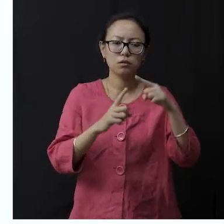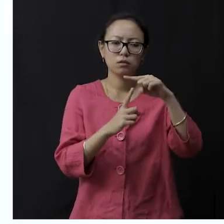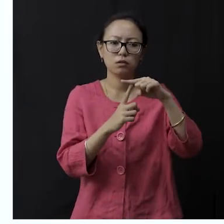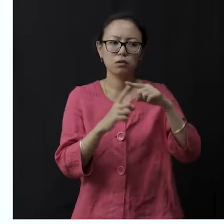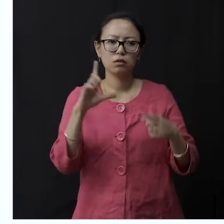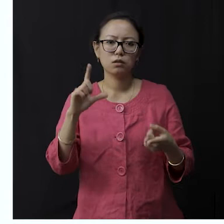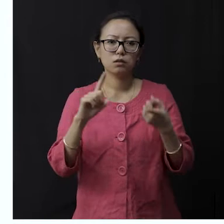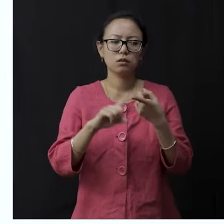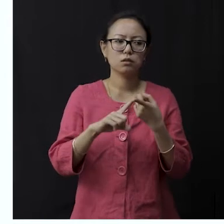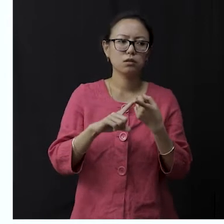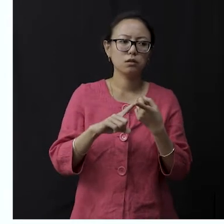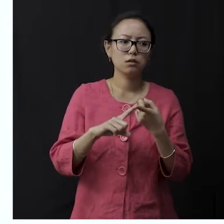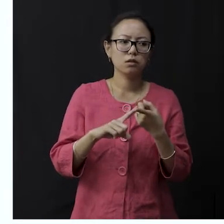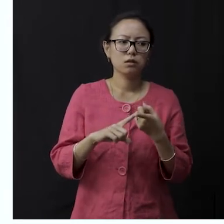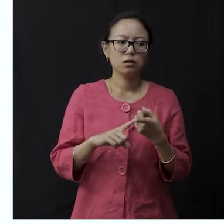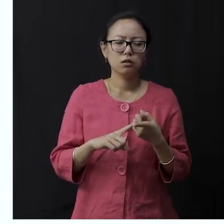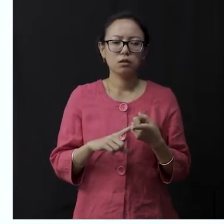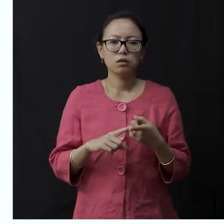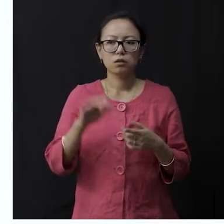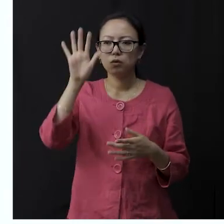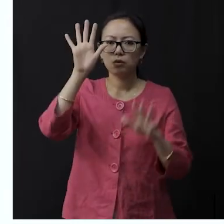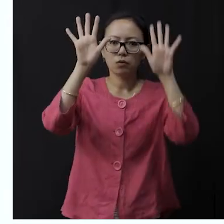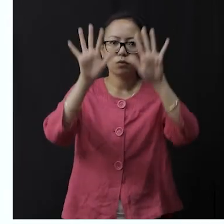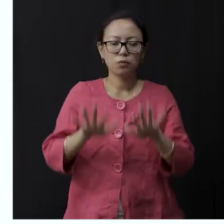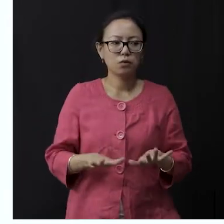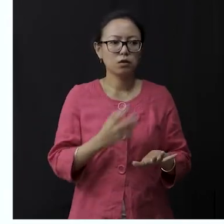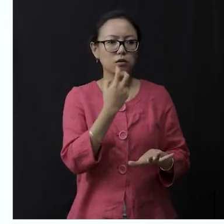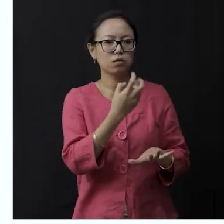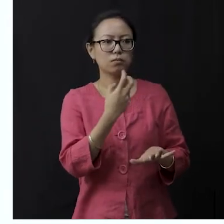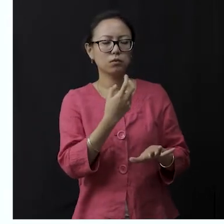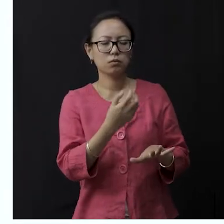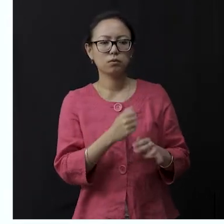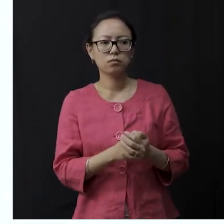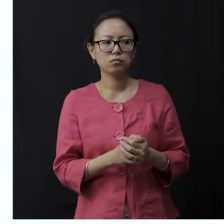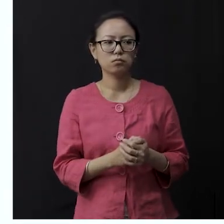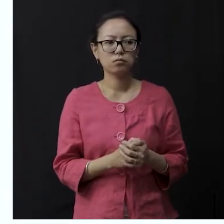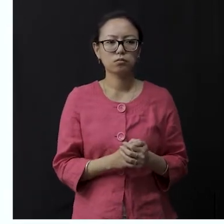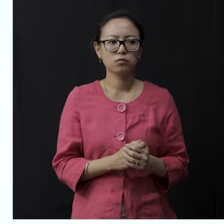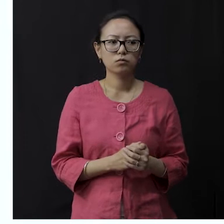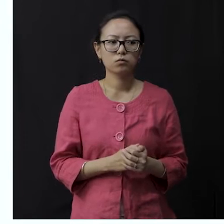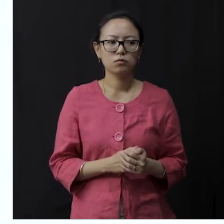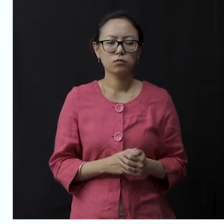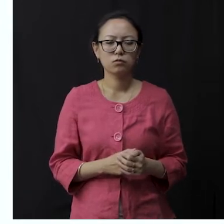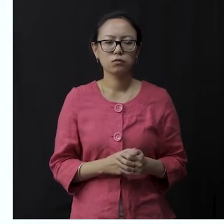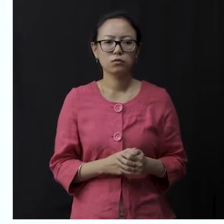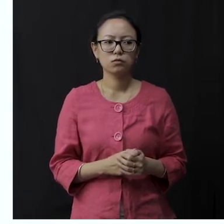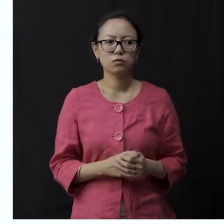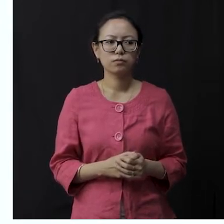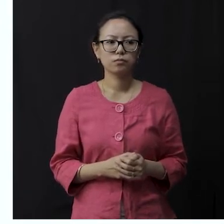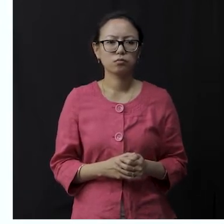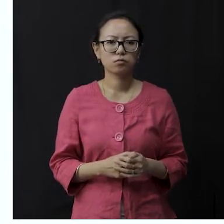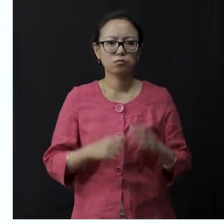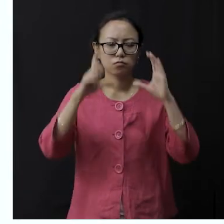forest the screech owl's call. Beetle, I hope we all have seen a beetle,